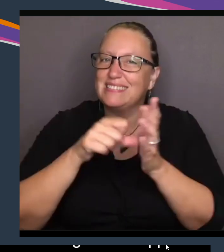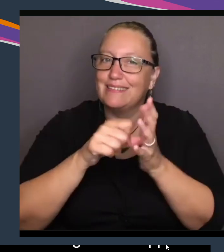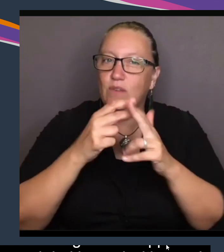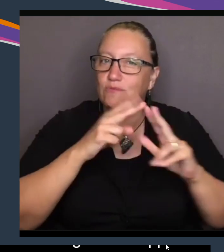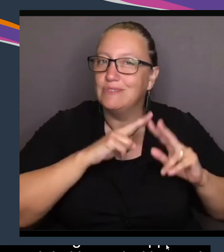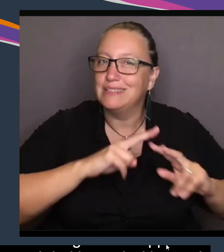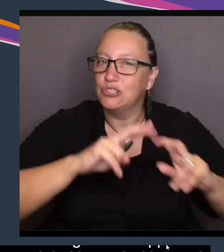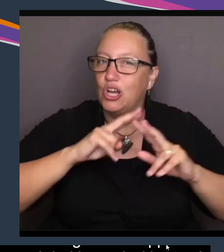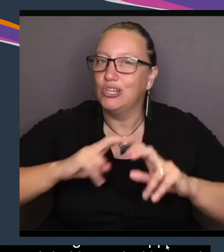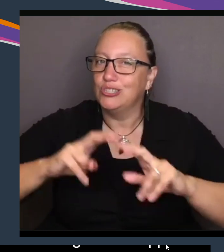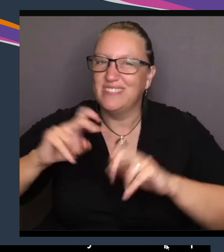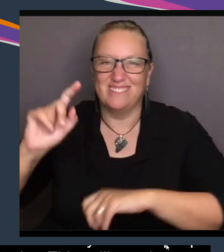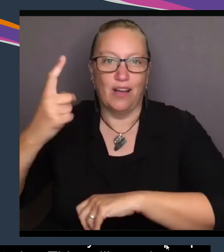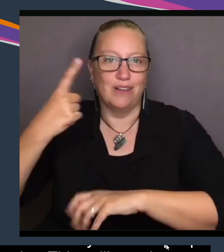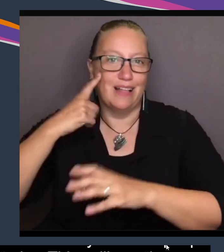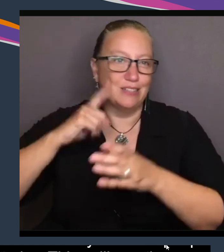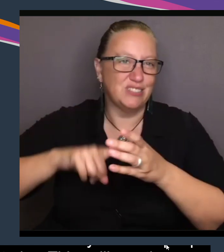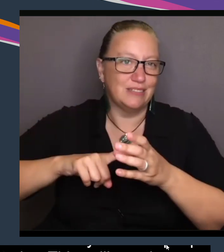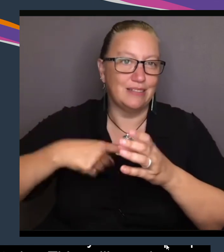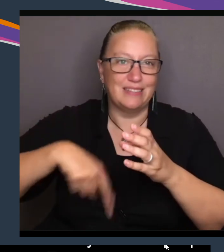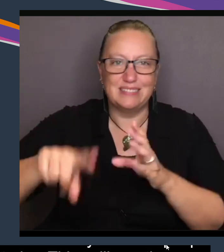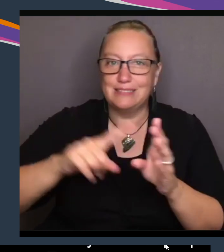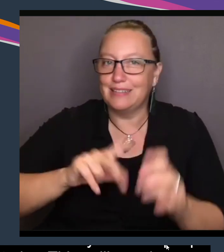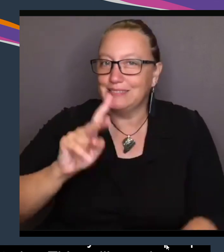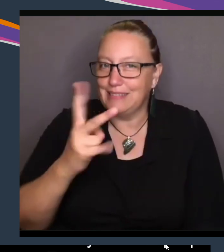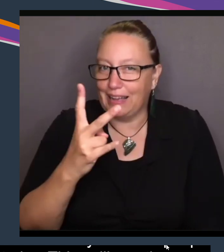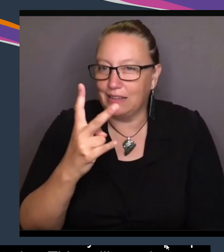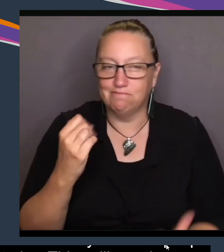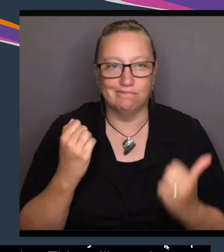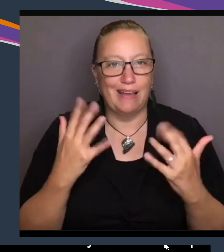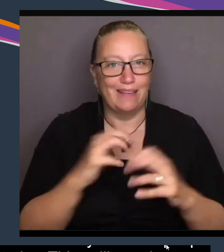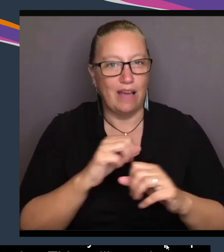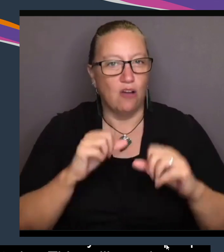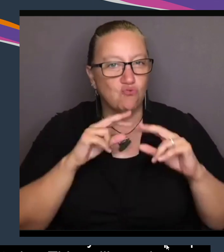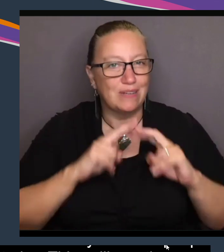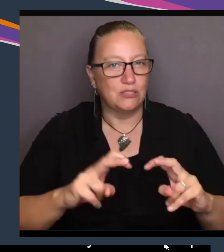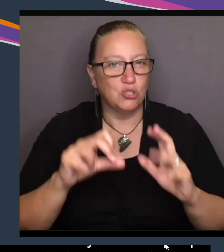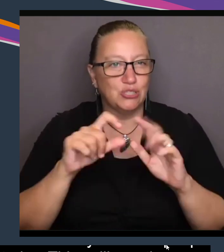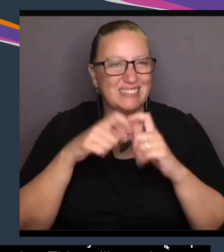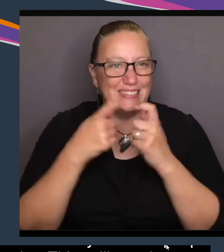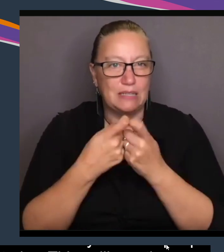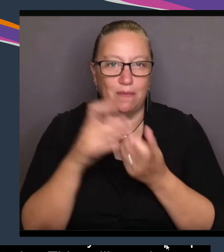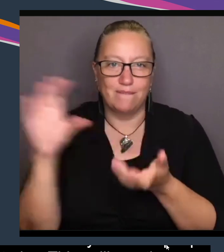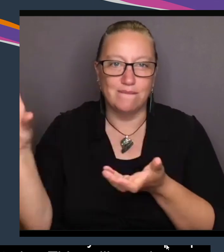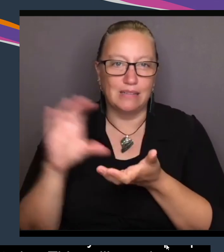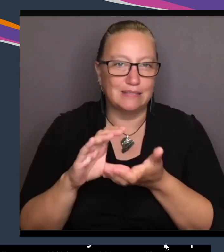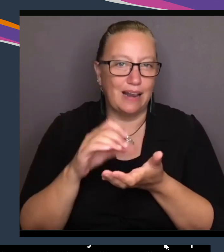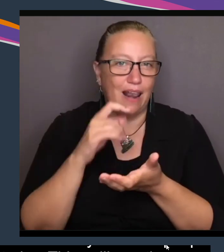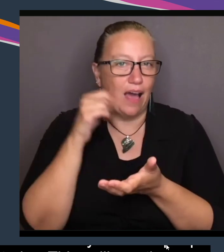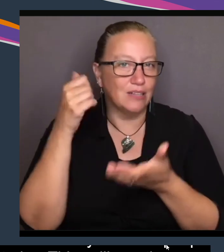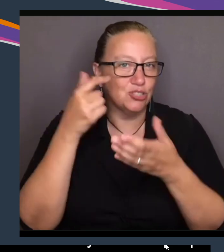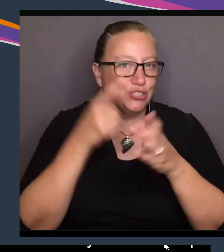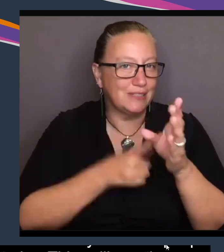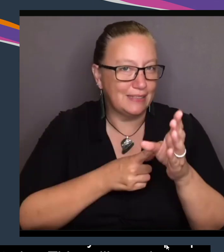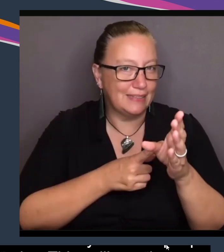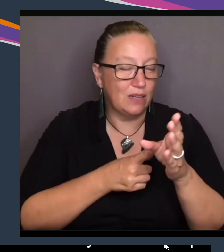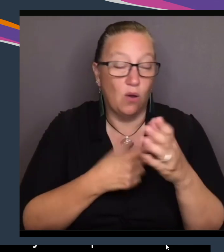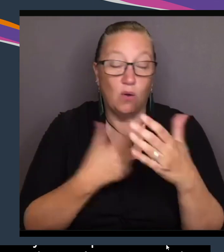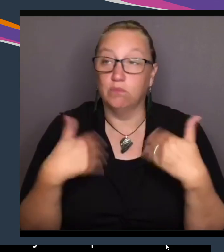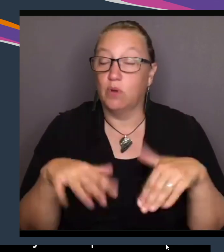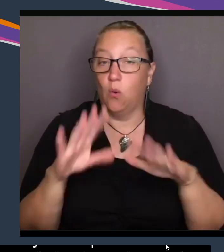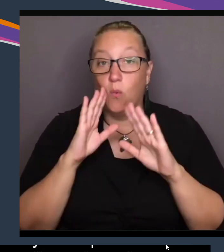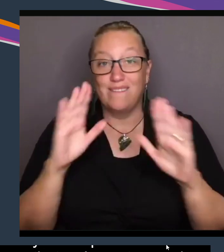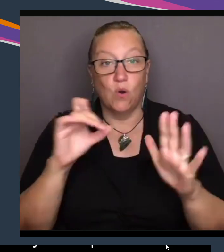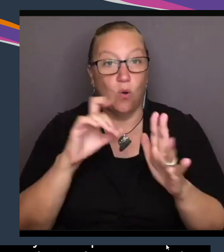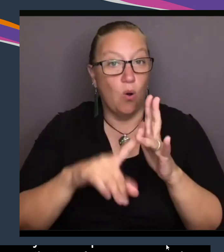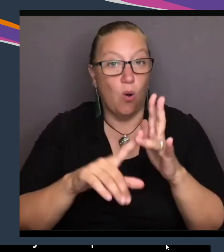our research teams that are here today who were funded last year and still doing their beautiful co-design work, and you'll hear